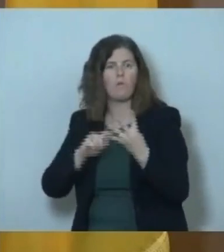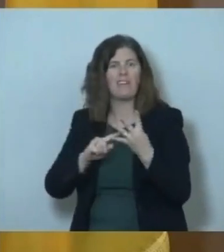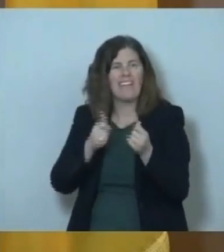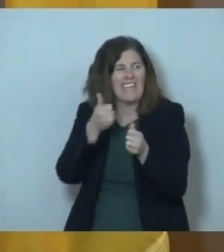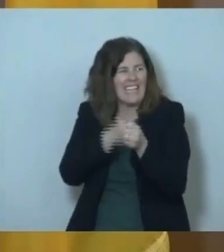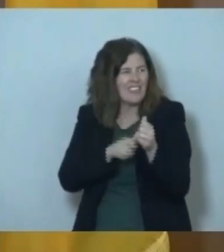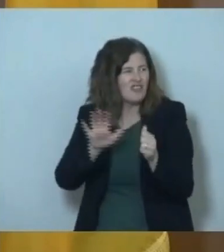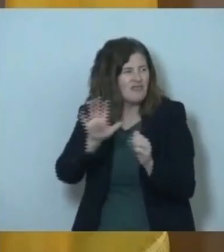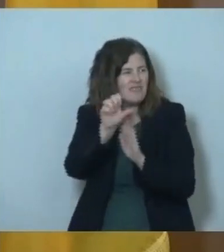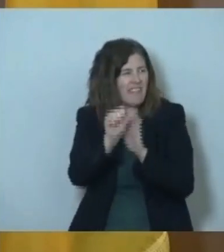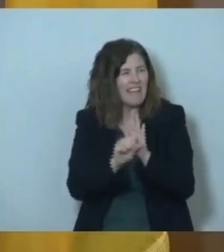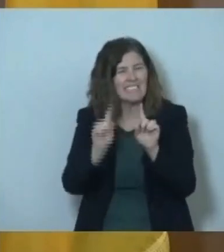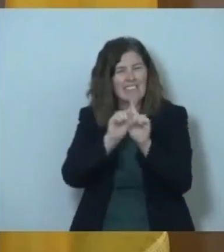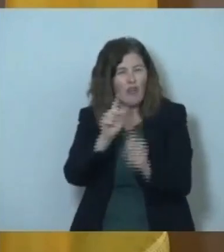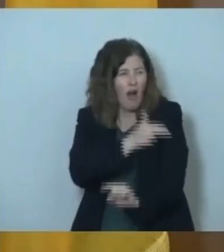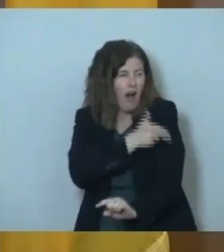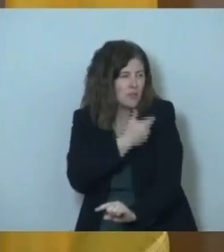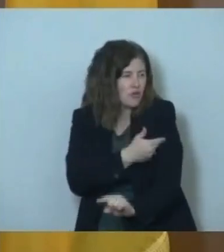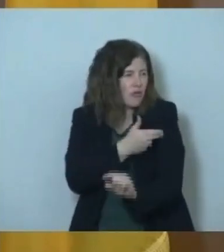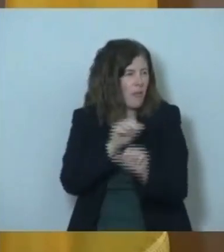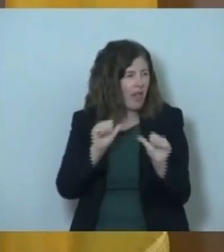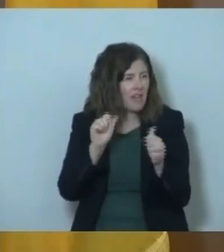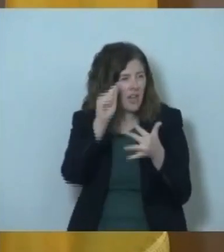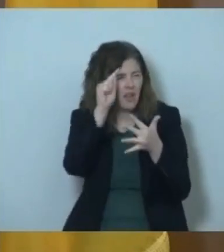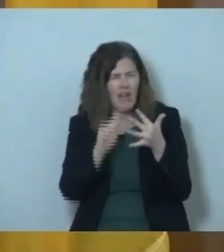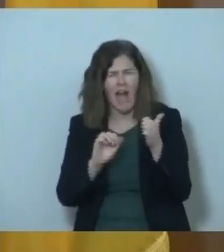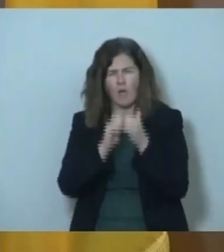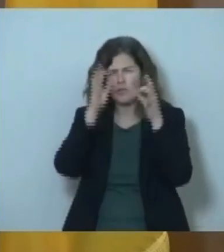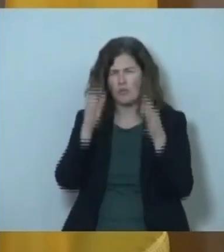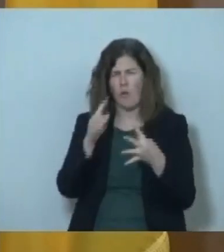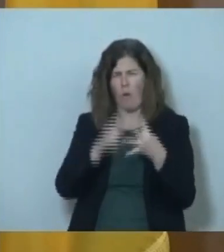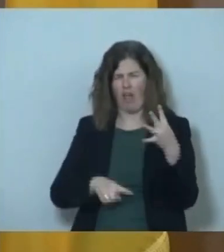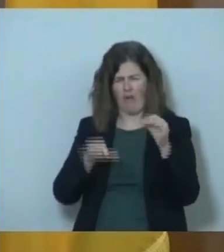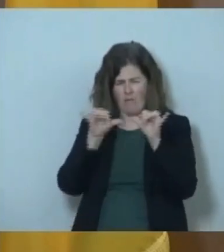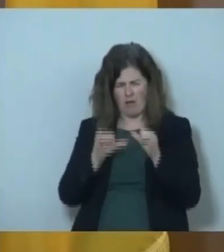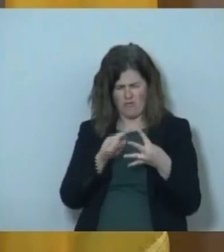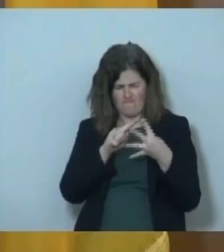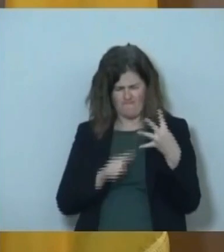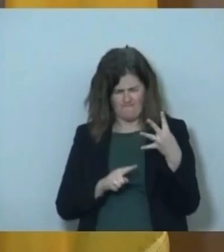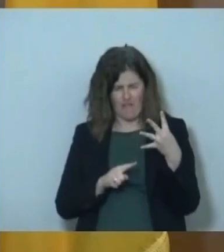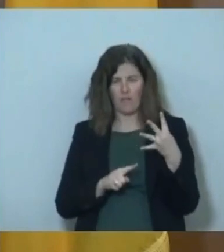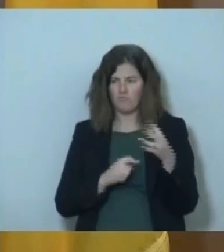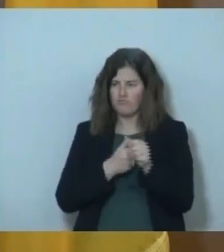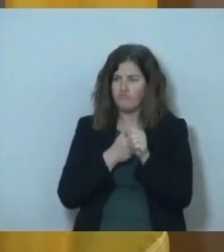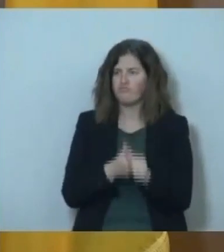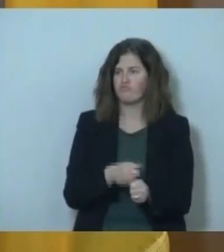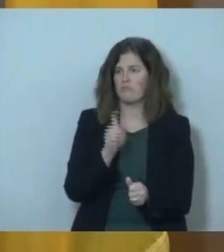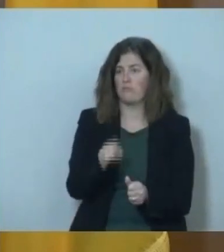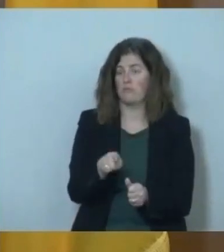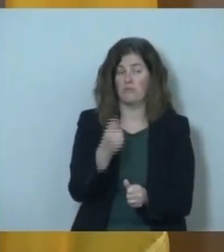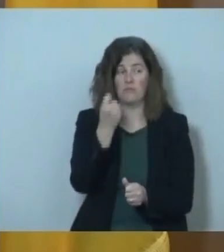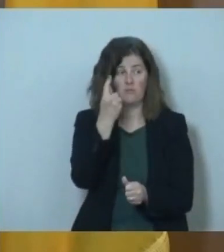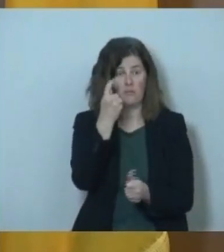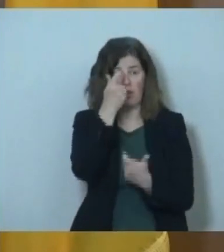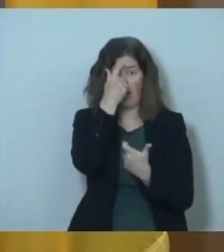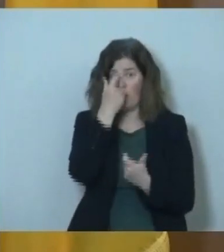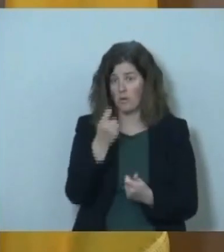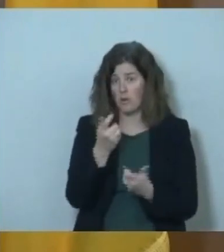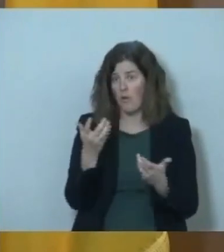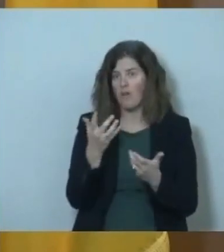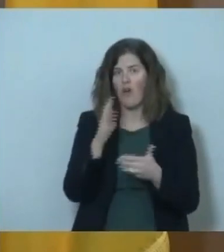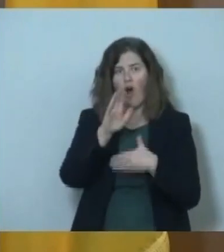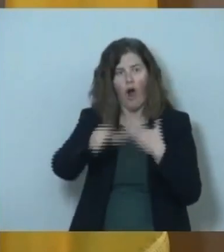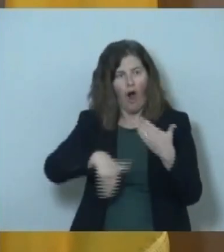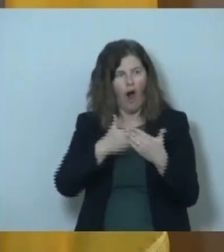capacity response. So how you determine what those measures are, and then really holding. Now, here's the interesting thing that